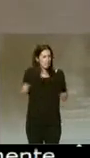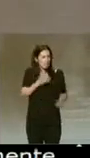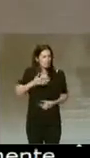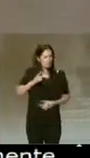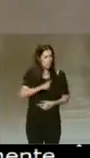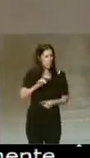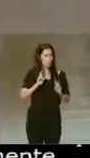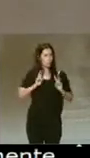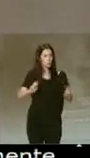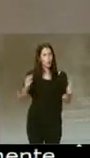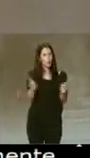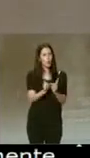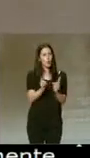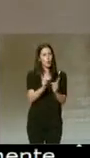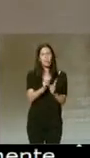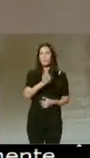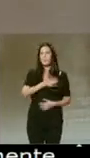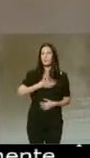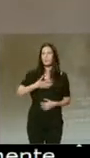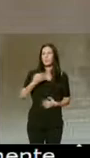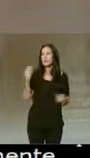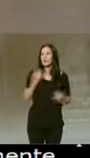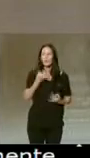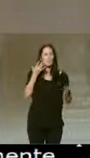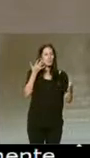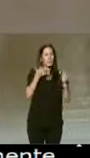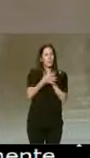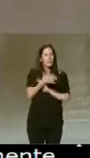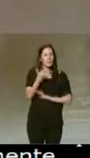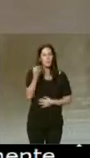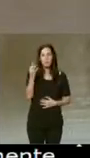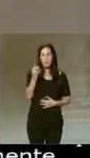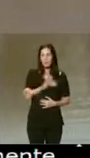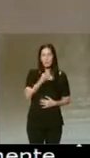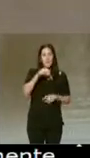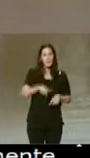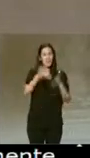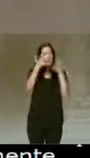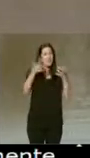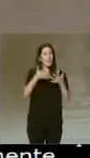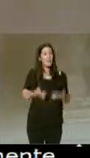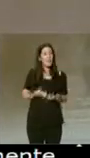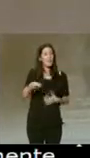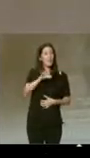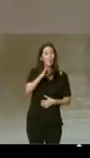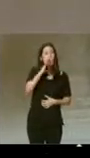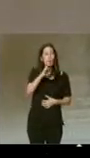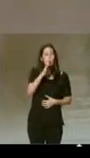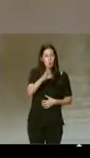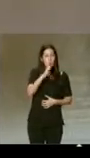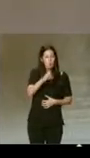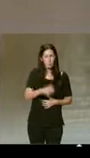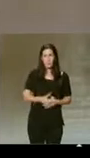I won't like to spend so much time in this brief introduction. I just wanted to explain